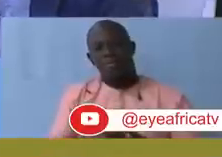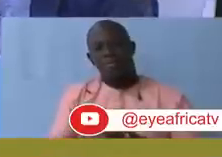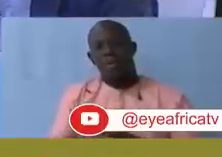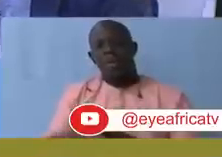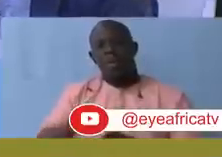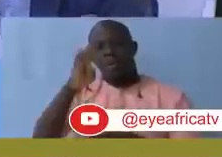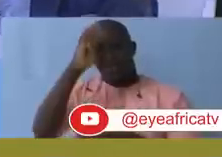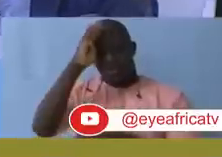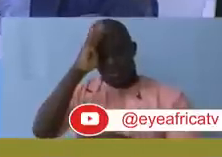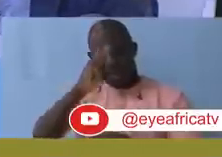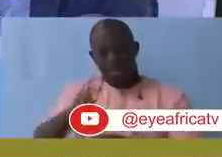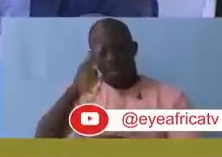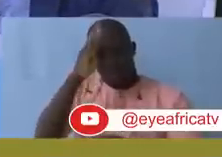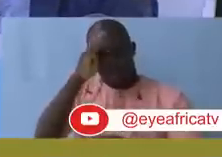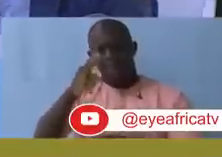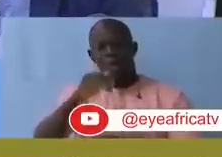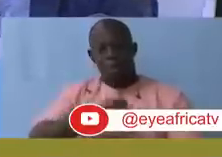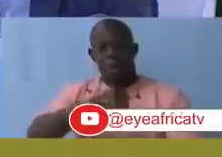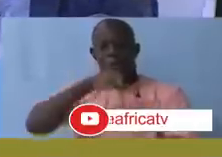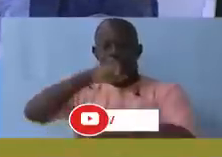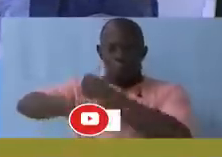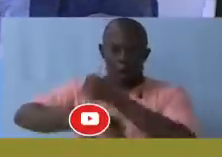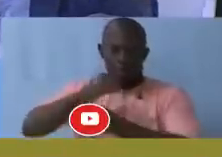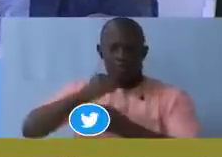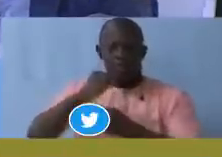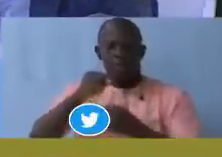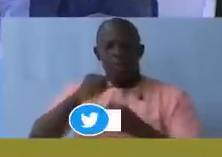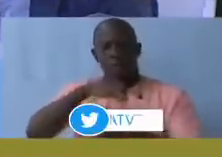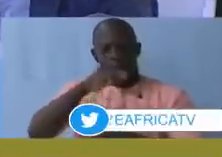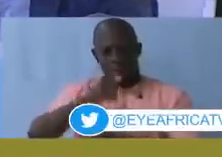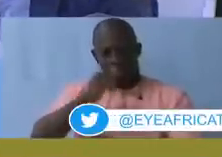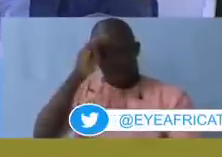Thanks to my wife,